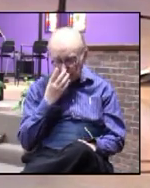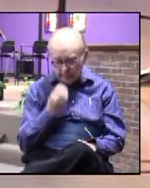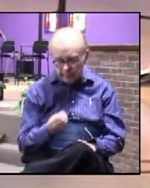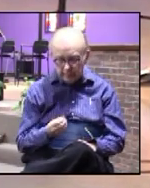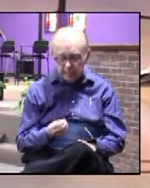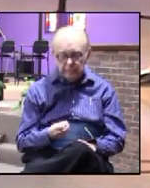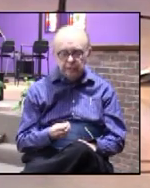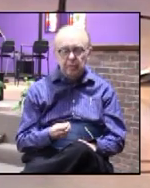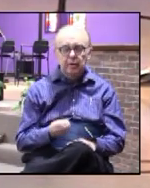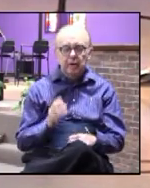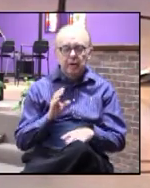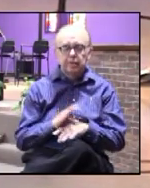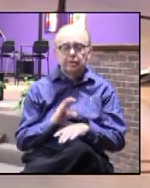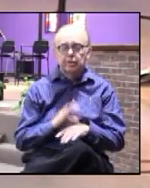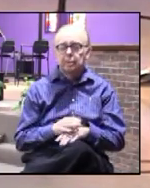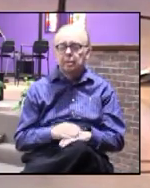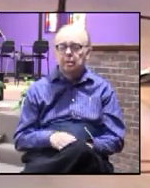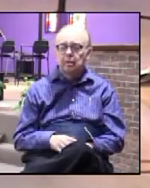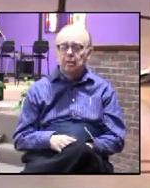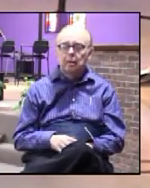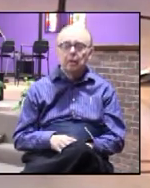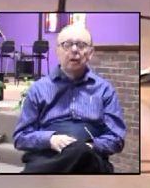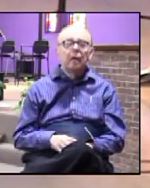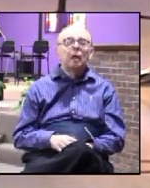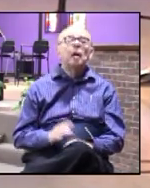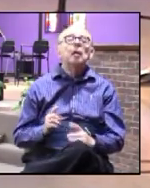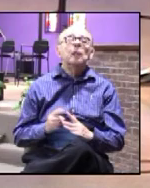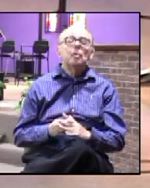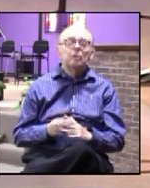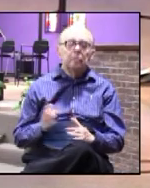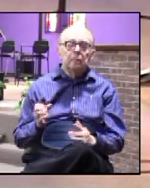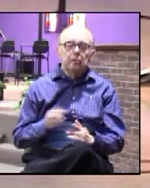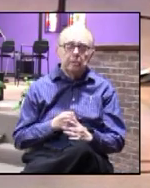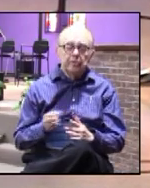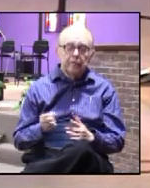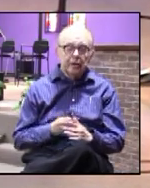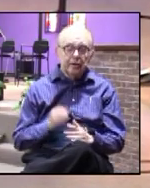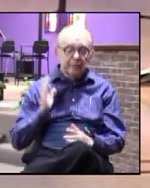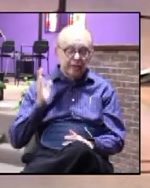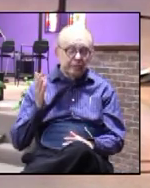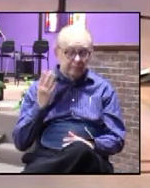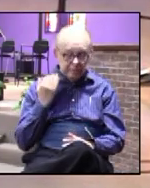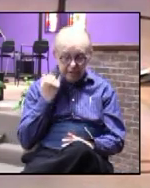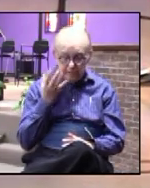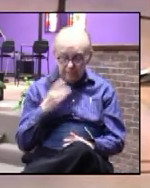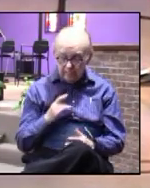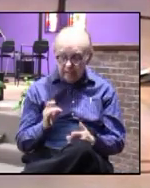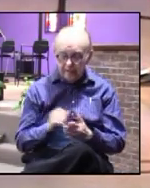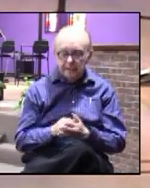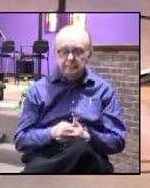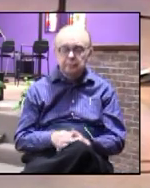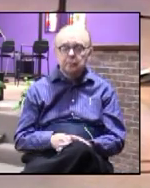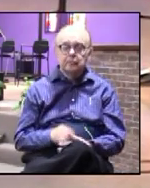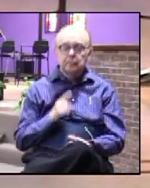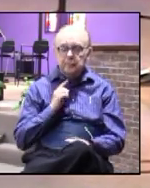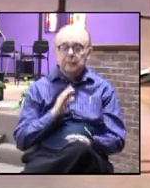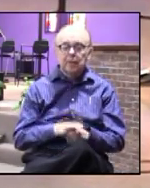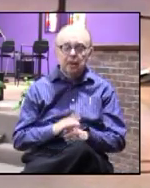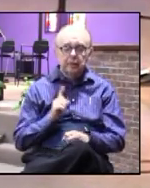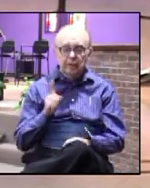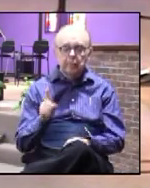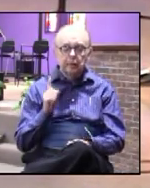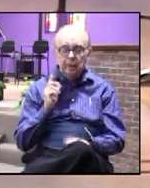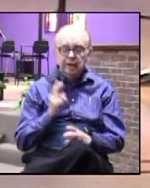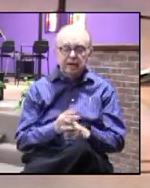about 10 minutes. I can start singing my sermons if you like. I guarantee you that would keep you